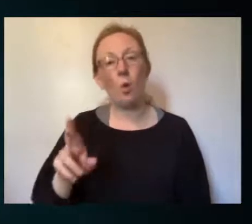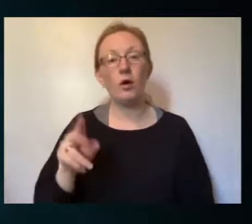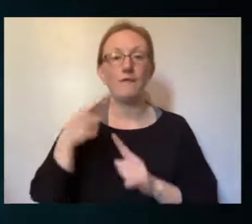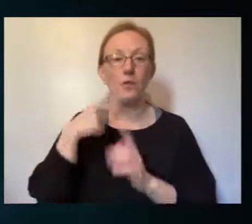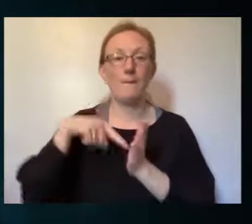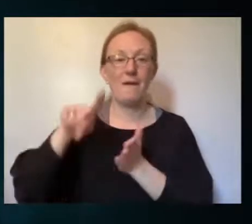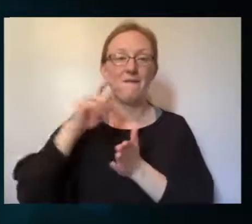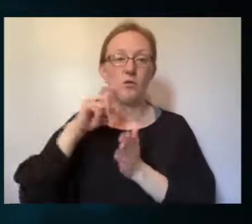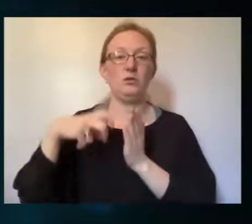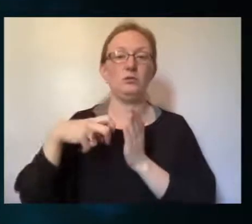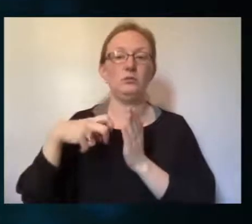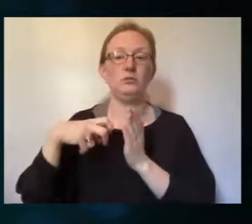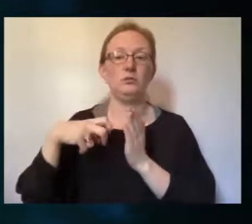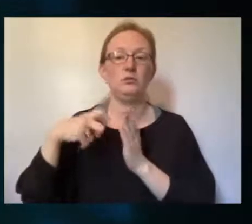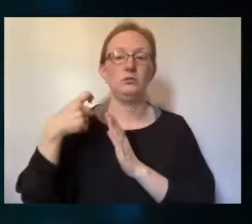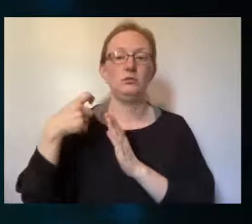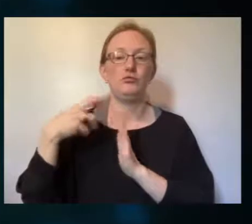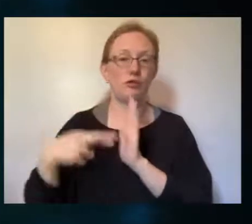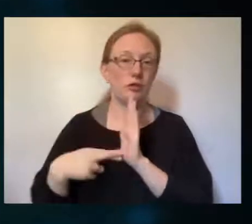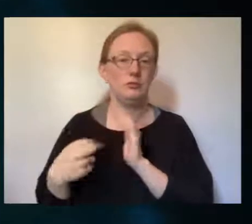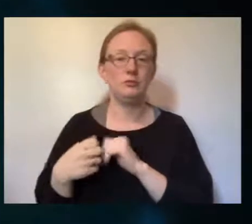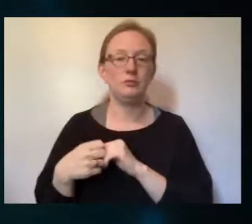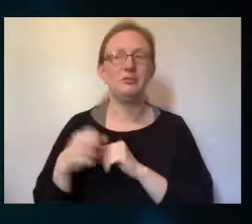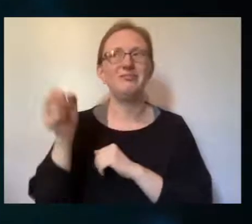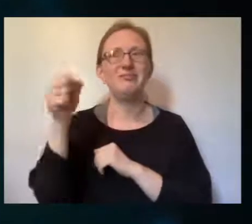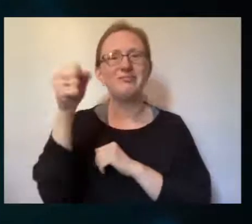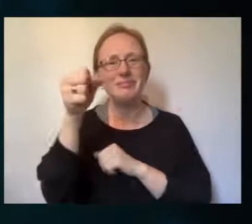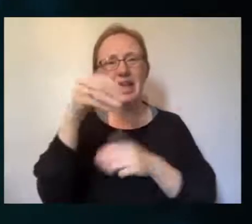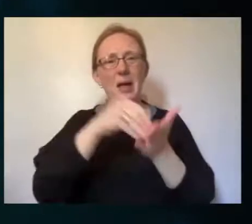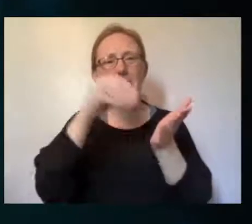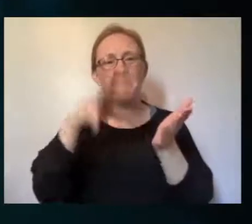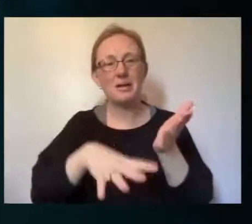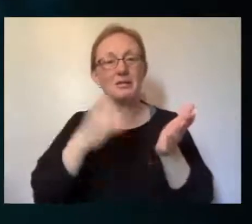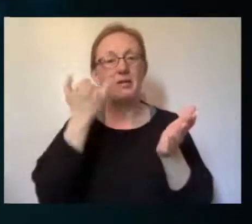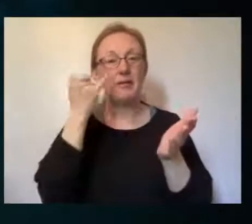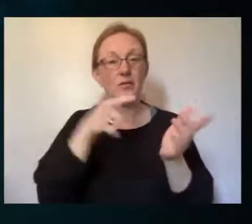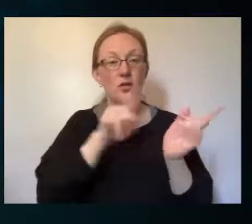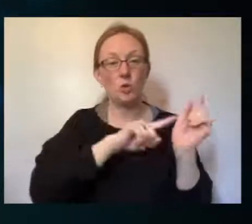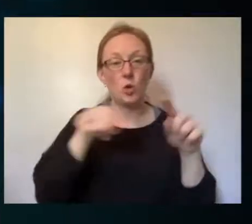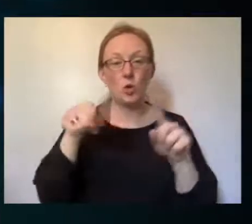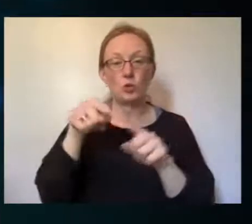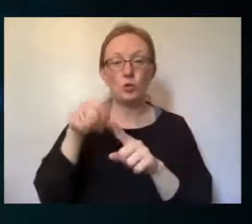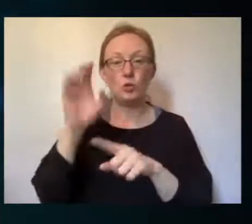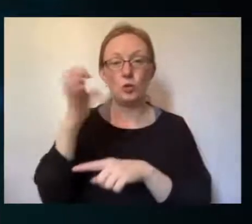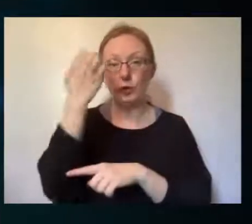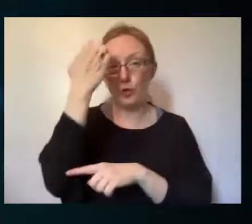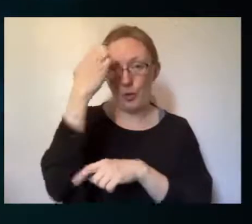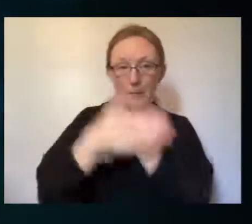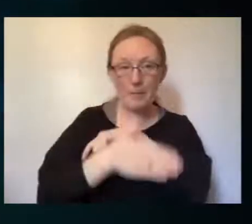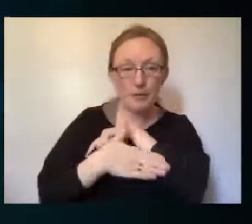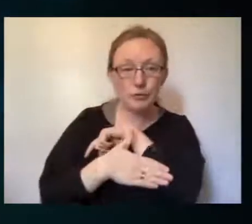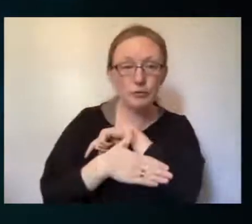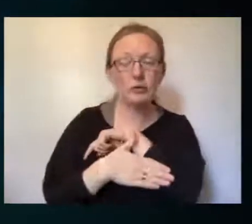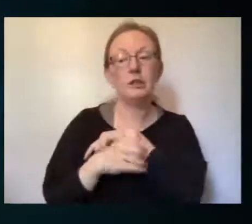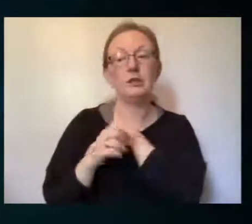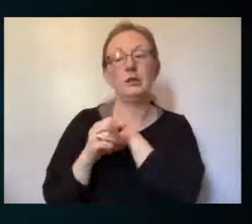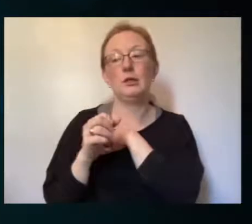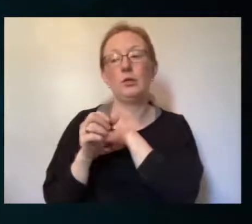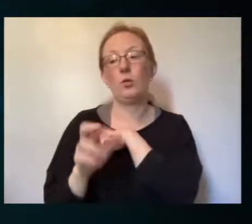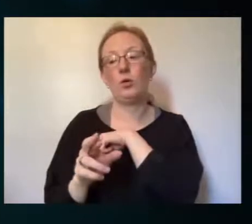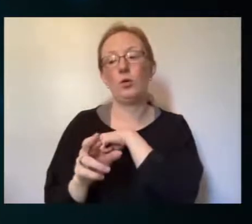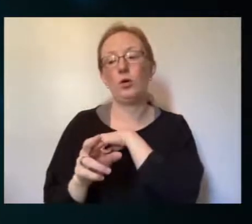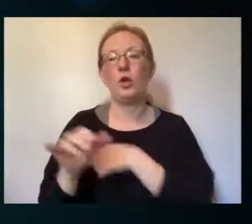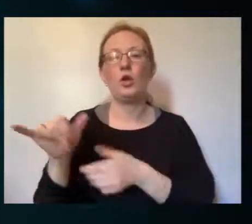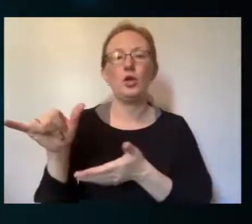So yes, it is expensive, especially if you go to a country like, you know, a European country or a like